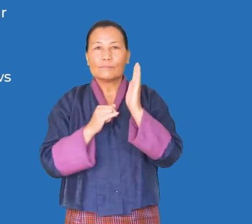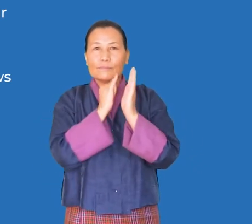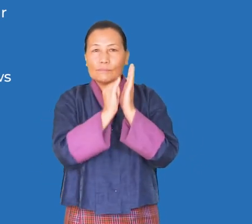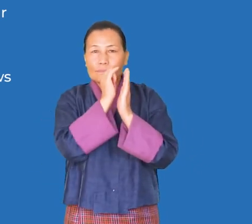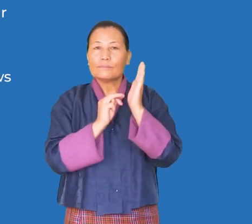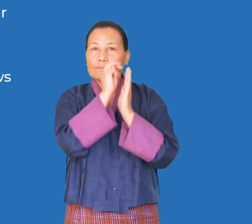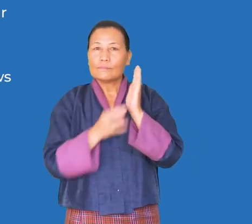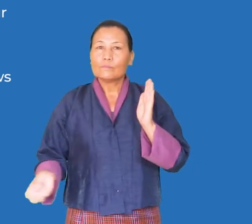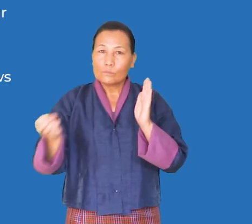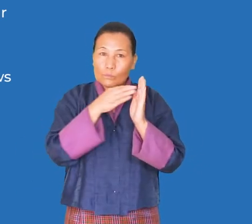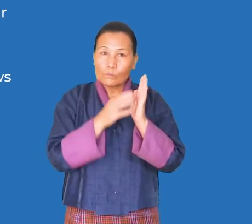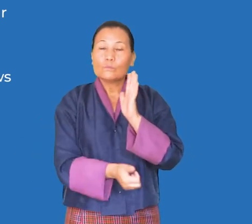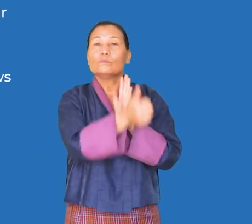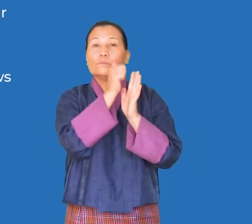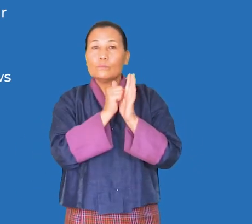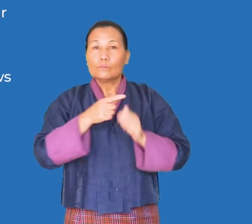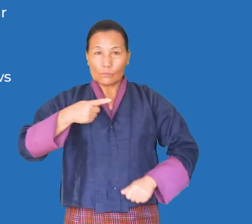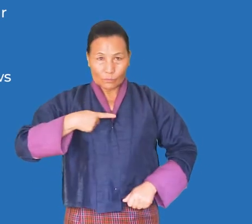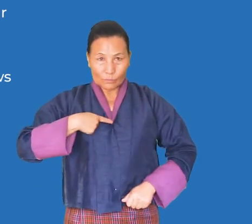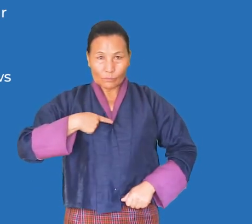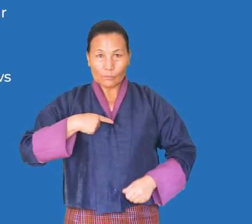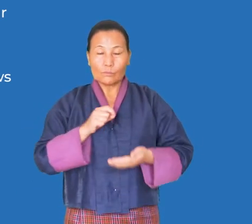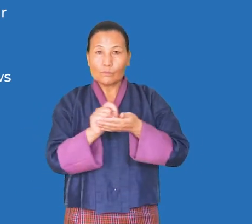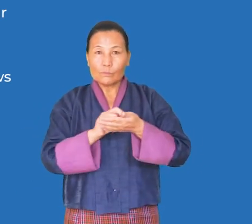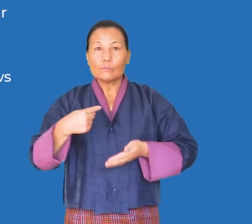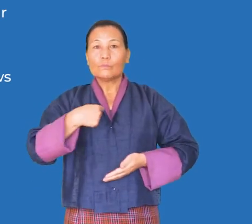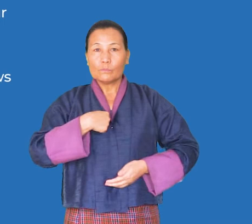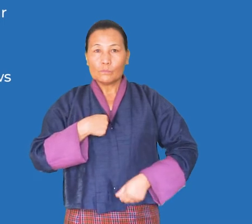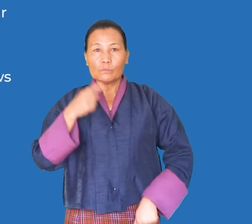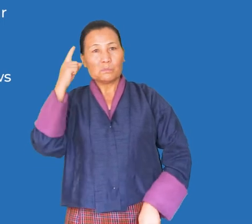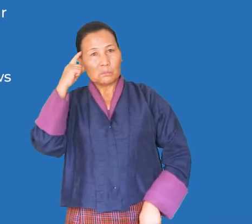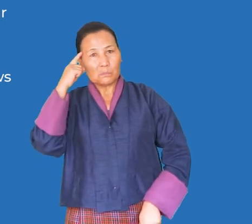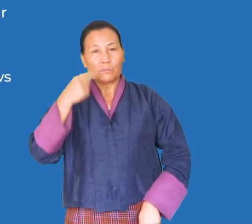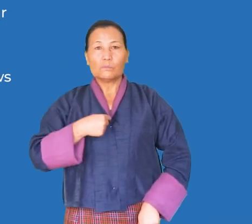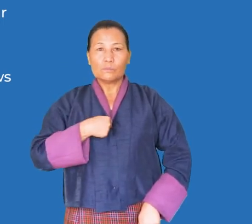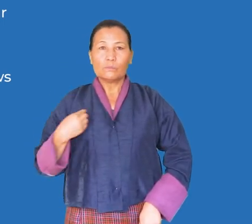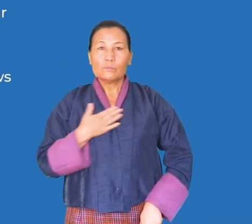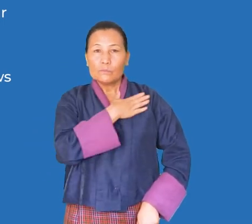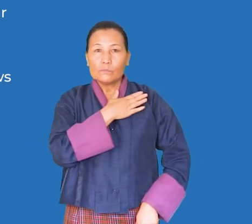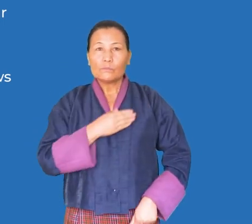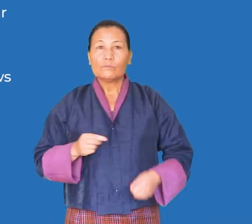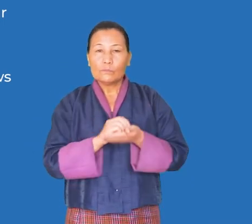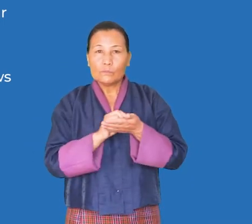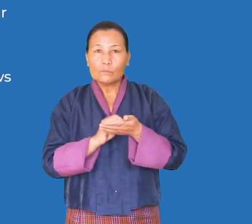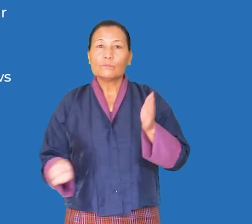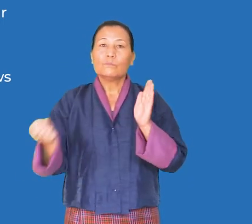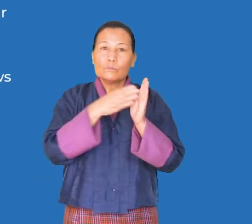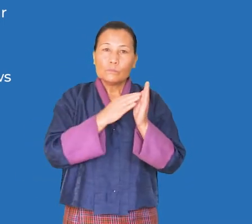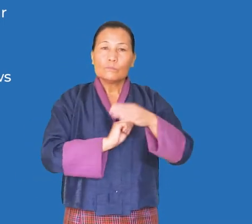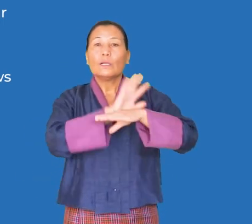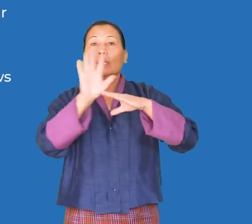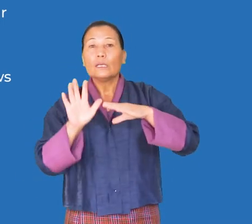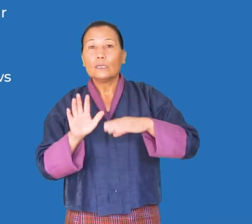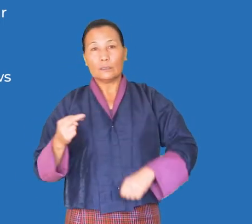When posting in your personal capacity, be upfront that the views being expressed are personal.